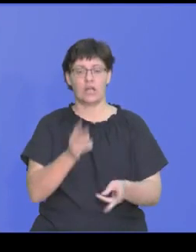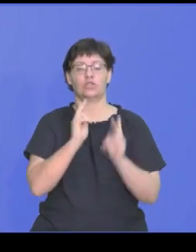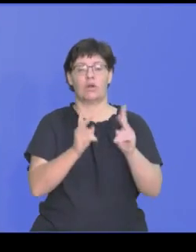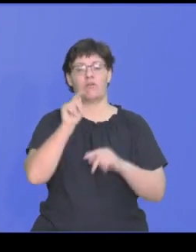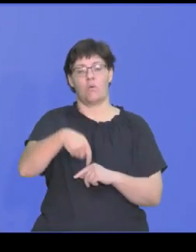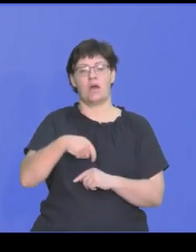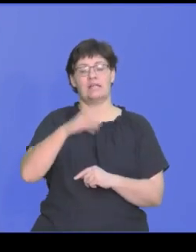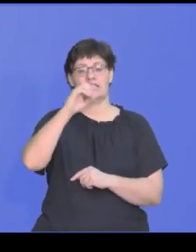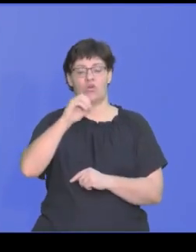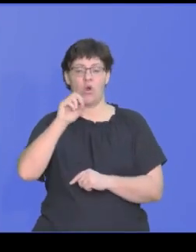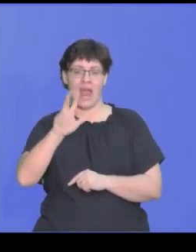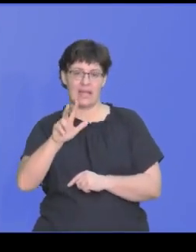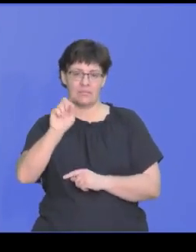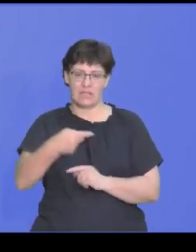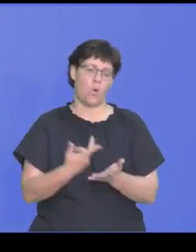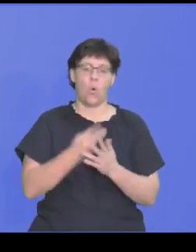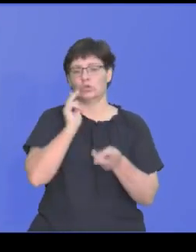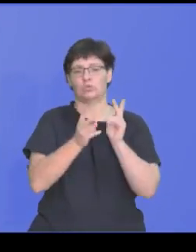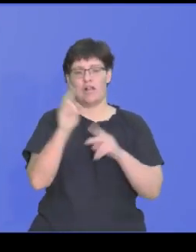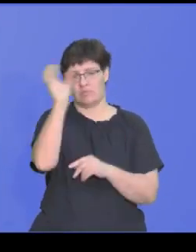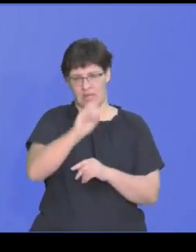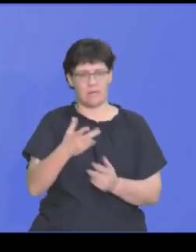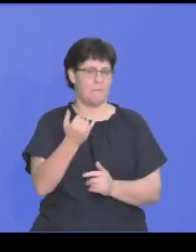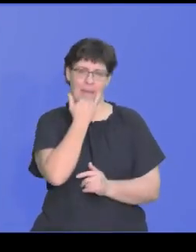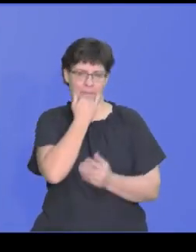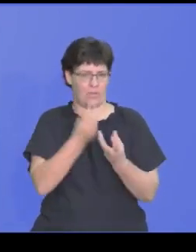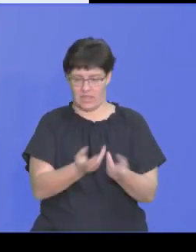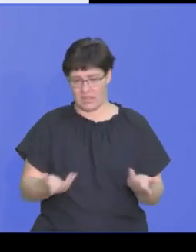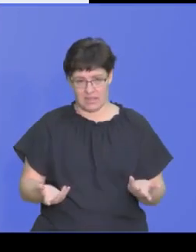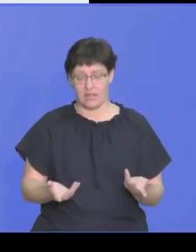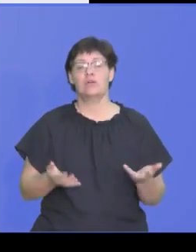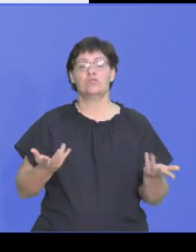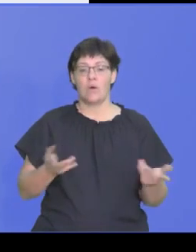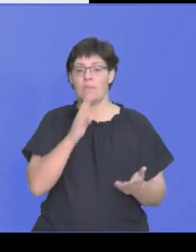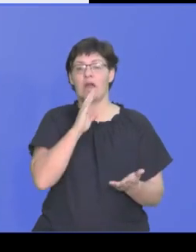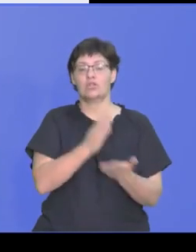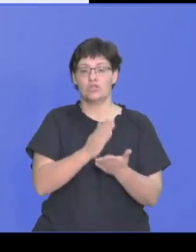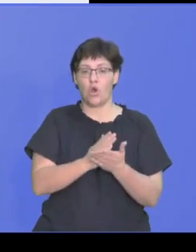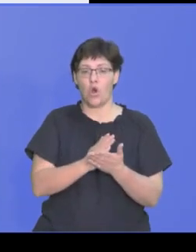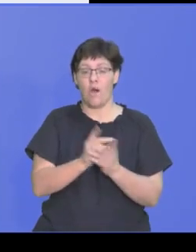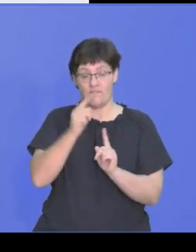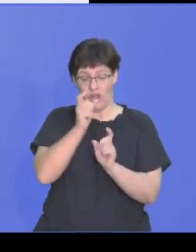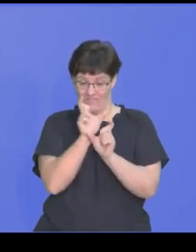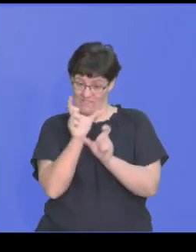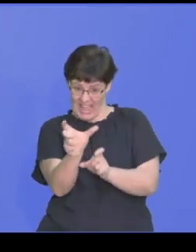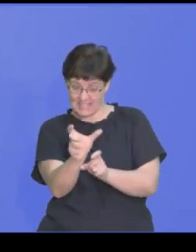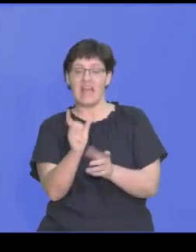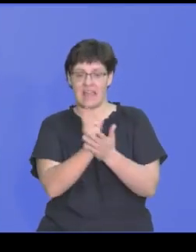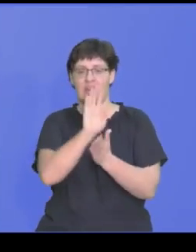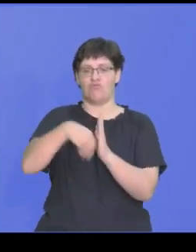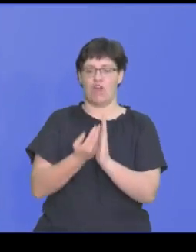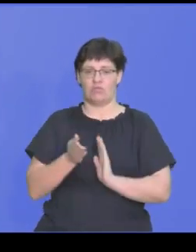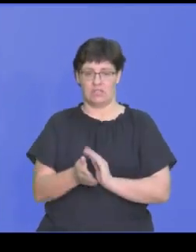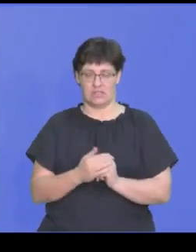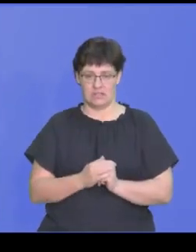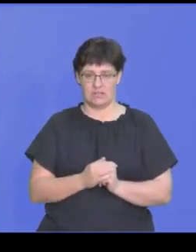your unrounded number first. Right, let's see what the next part of the question is. Okay, table again.